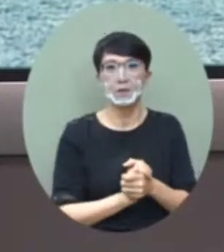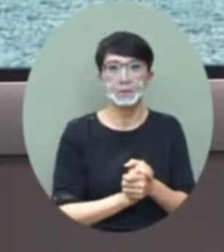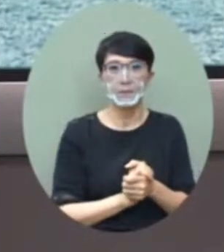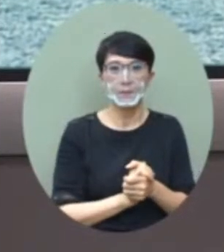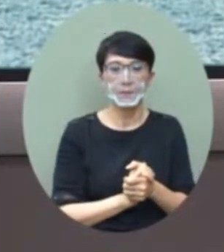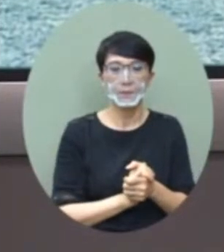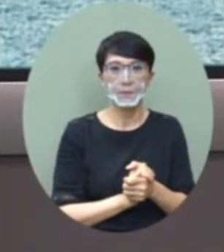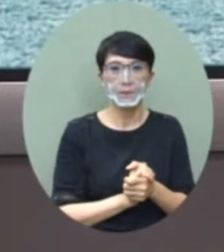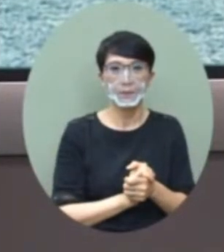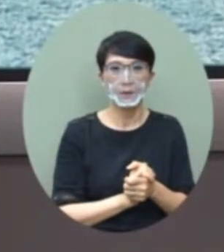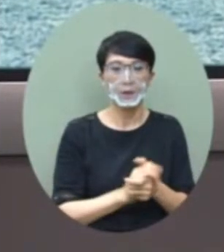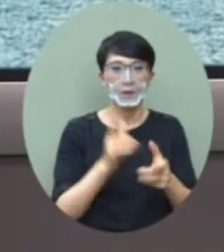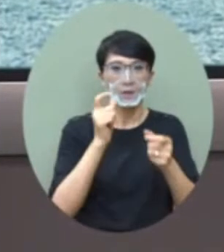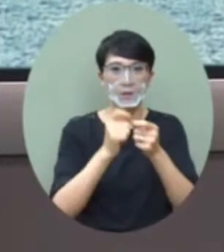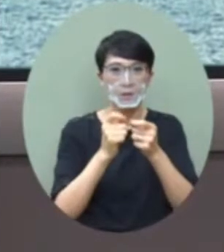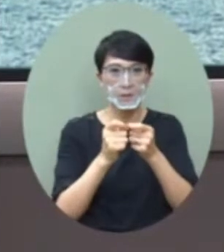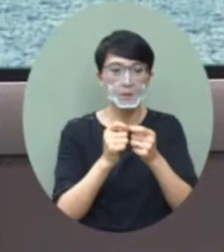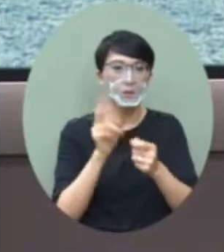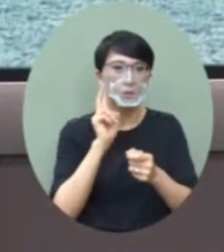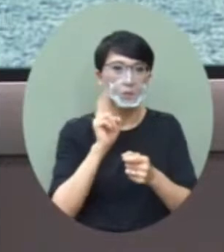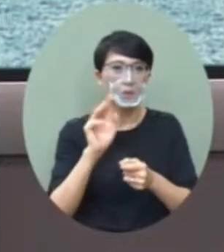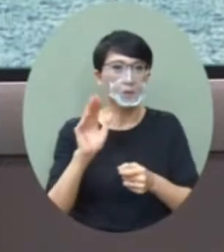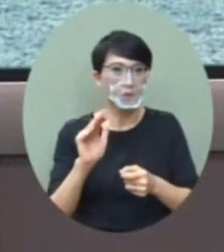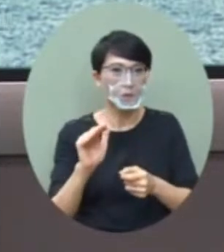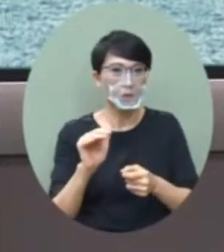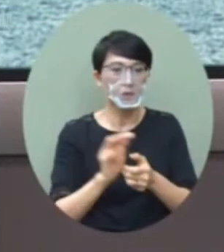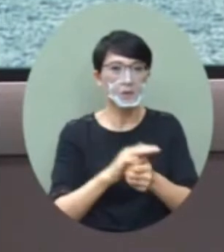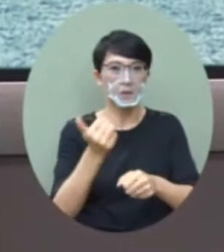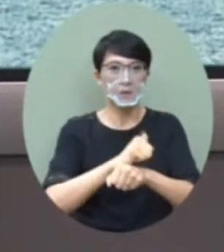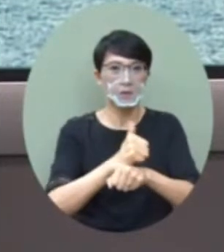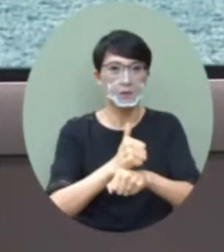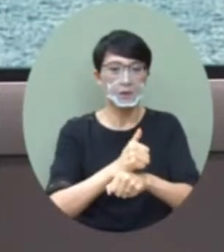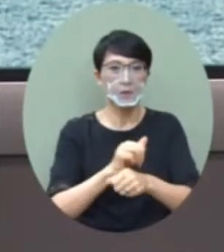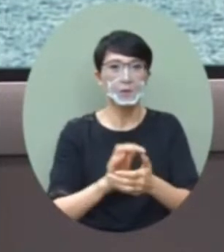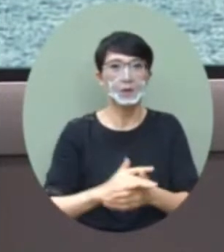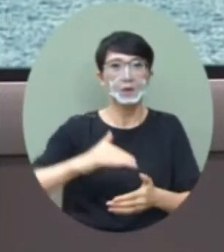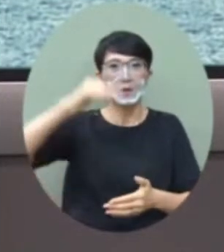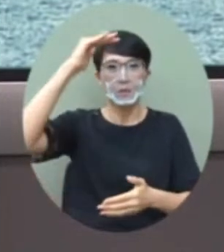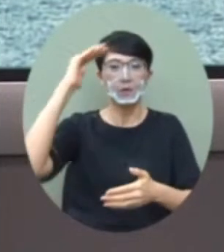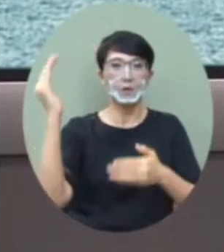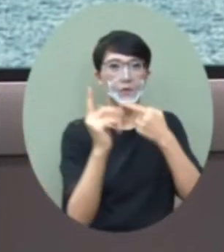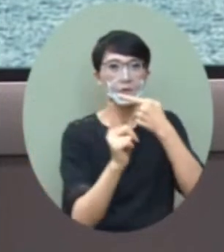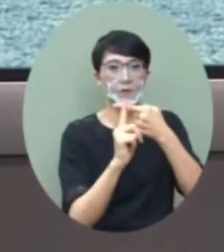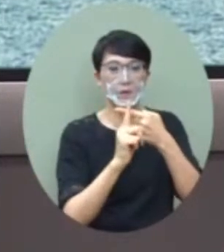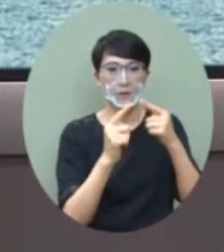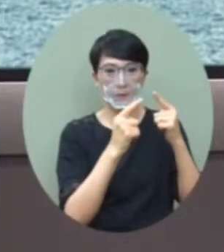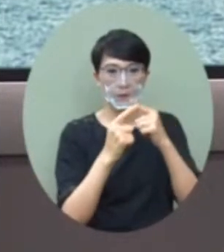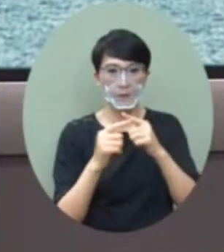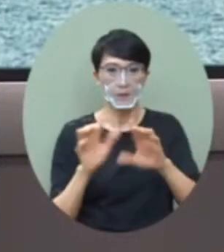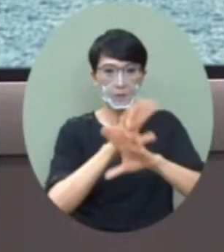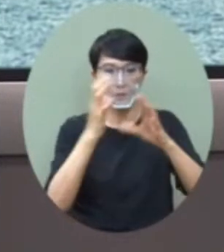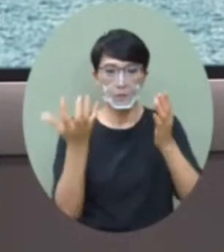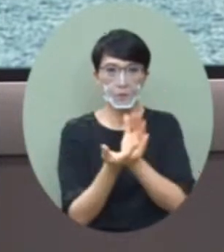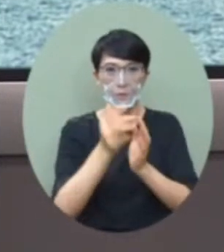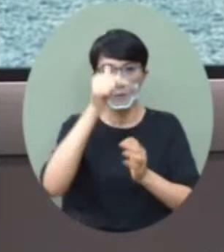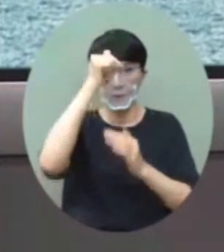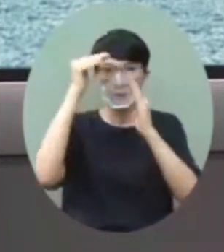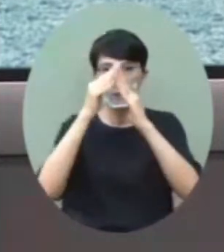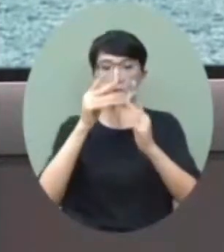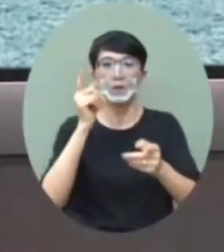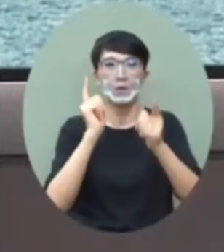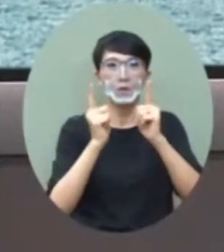isolation facilities. So declaring the positive results online is certainly of benefit.